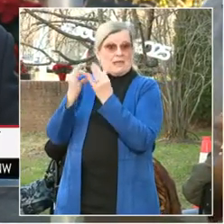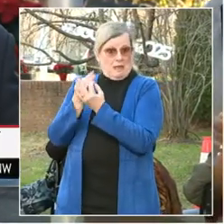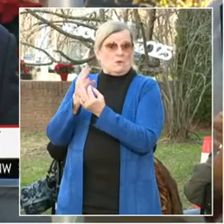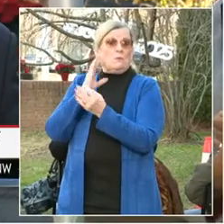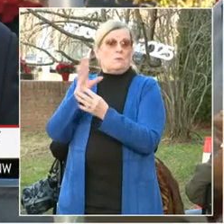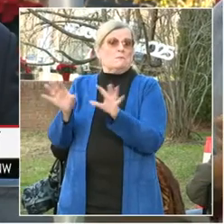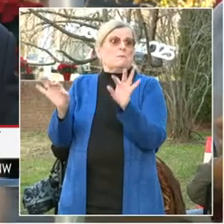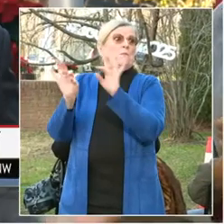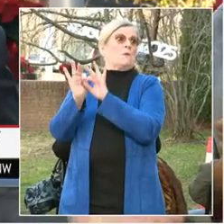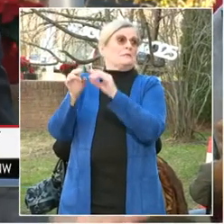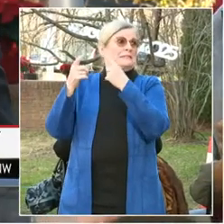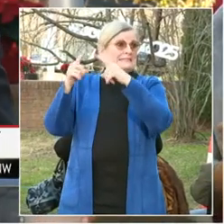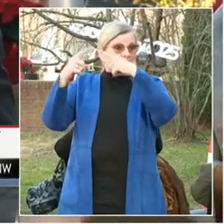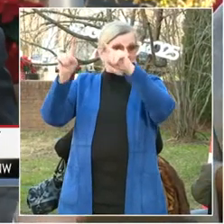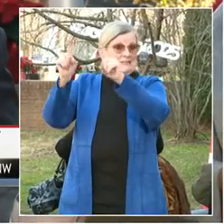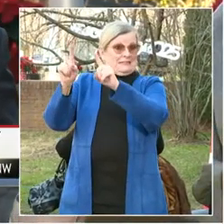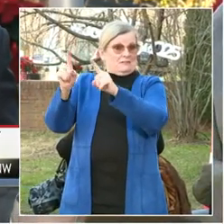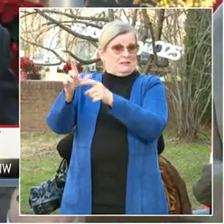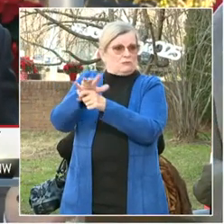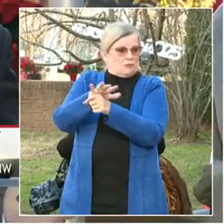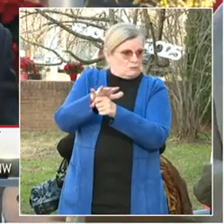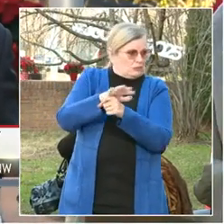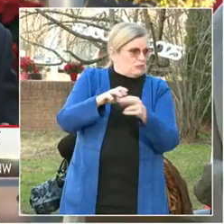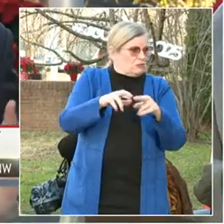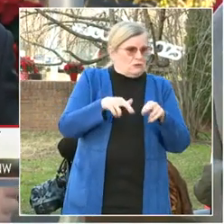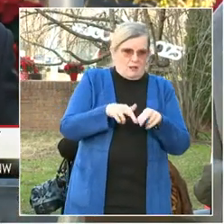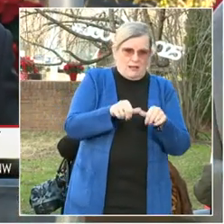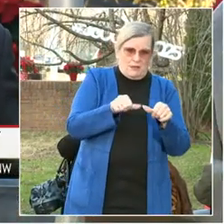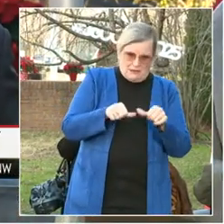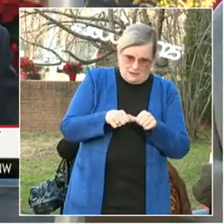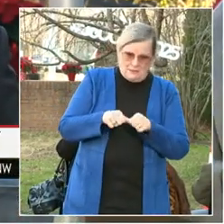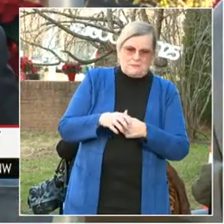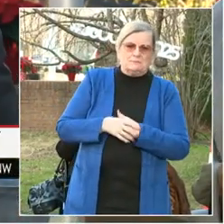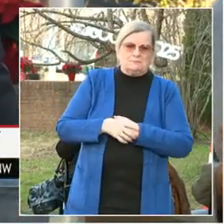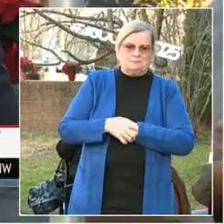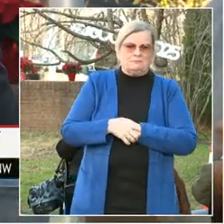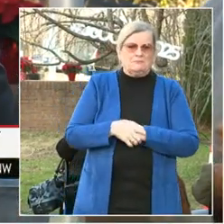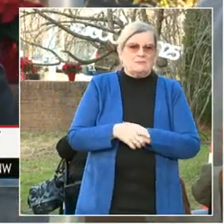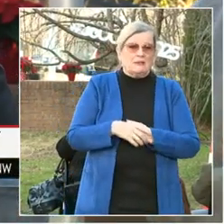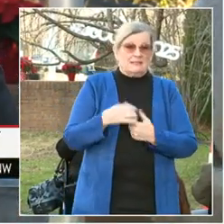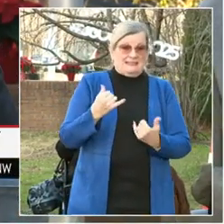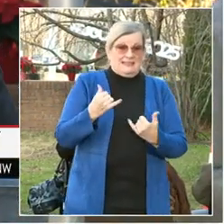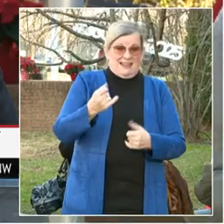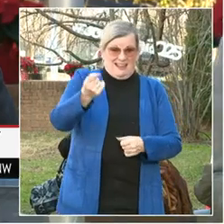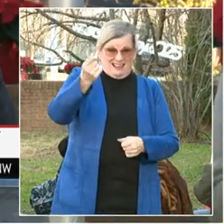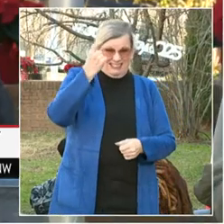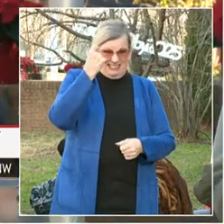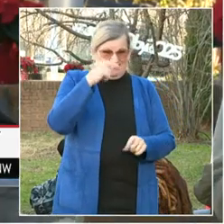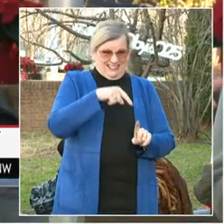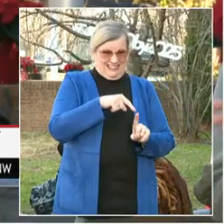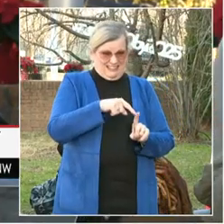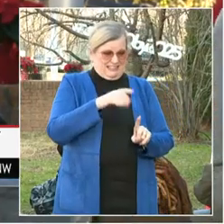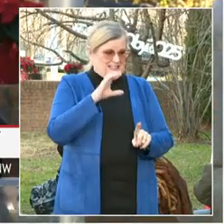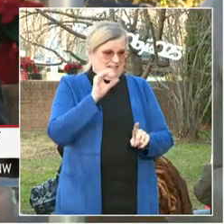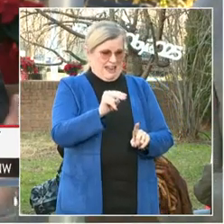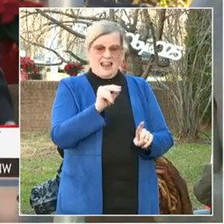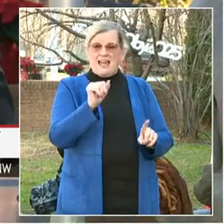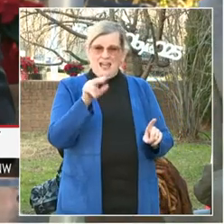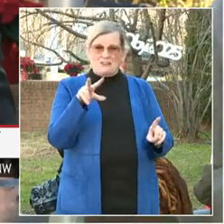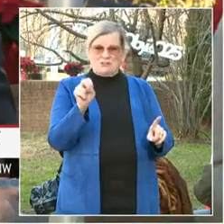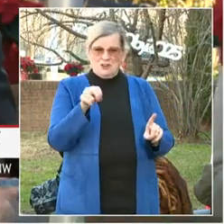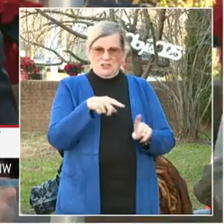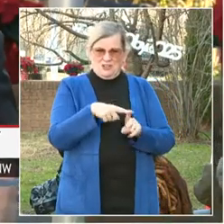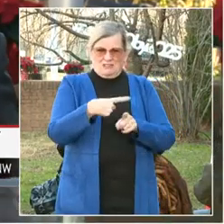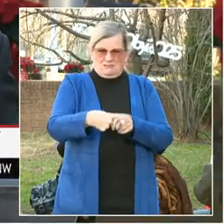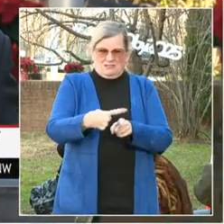opportunity area. Now think about where we are, right? So on Connecticut Avenue, you have great modes of transportation. You have great retail. There's